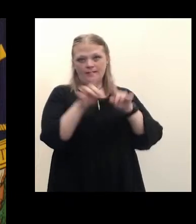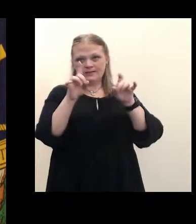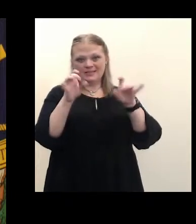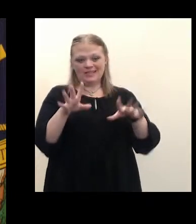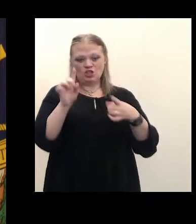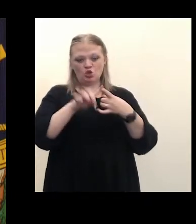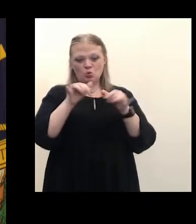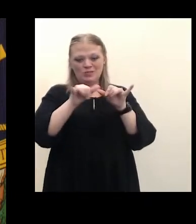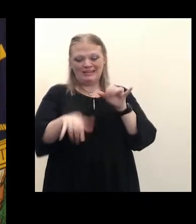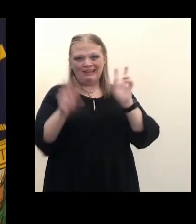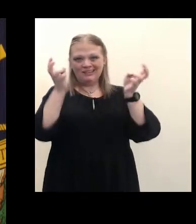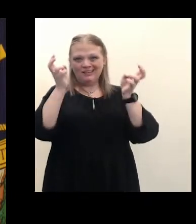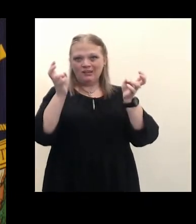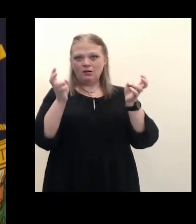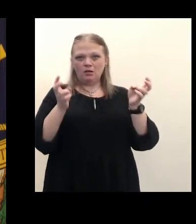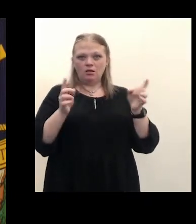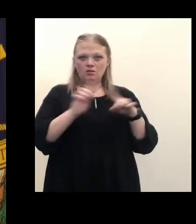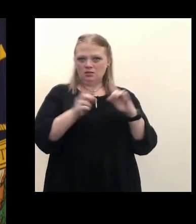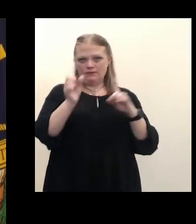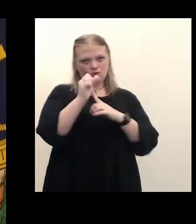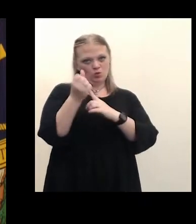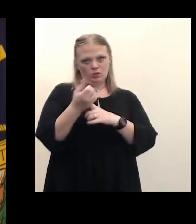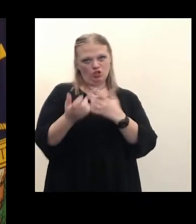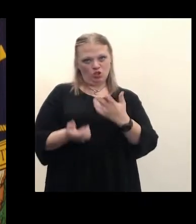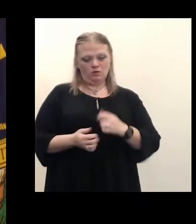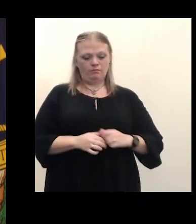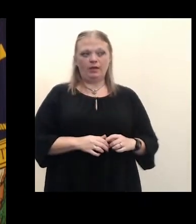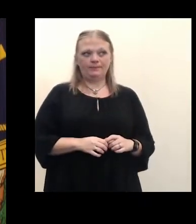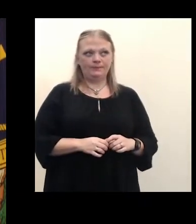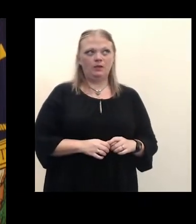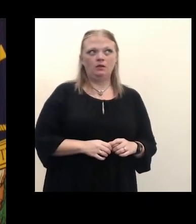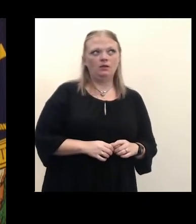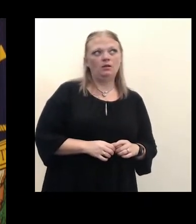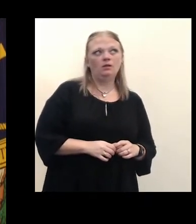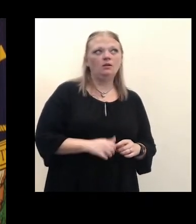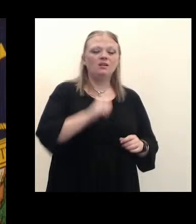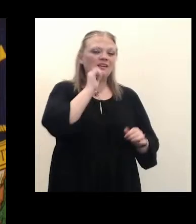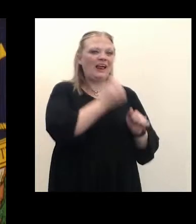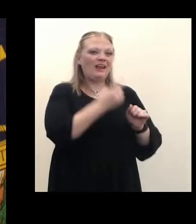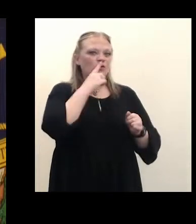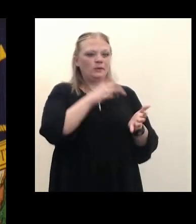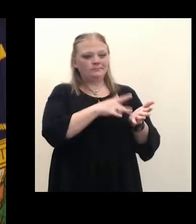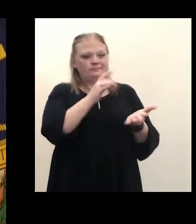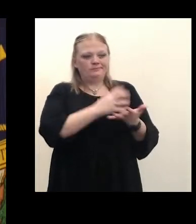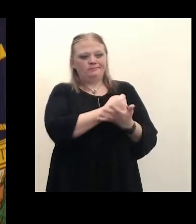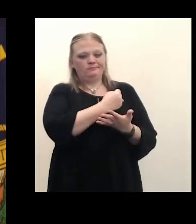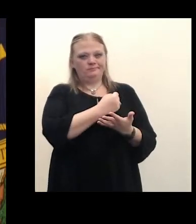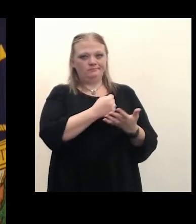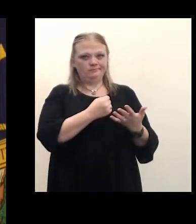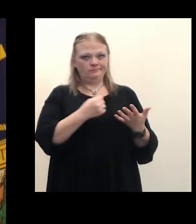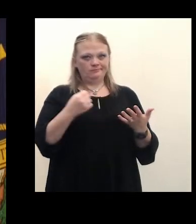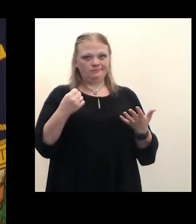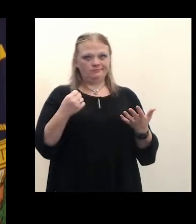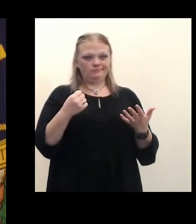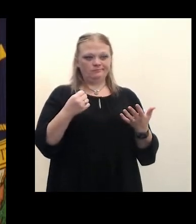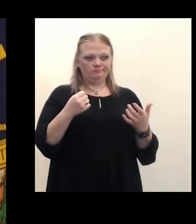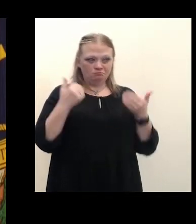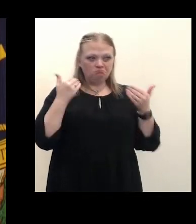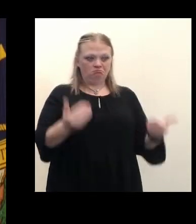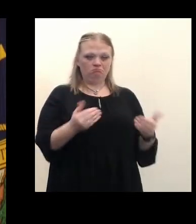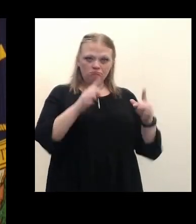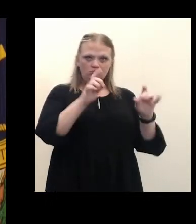totally different situation, but not every has taken advantage of the opportunity that we have to perform testing